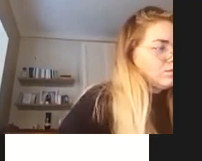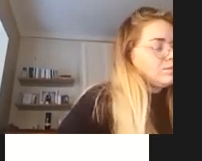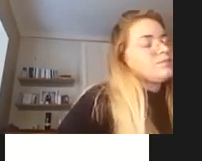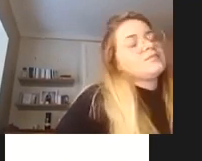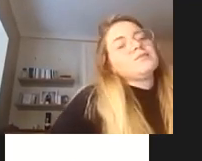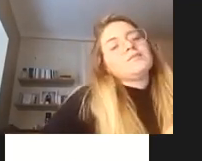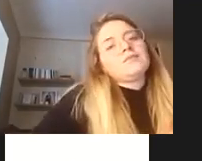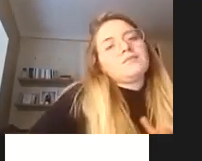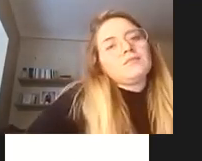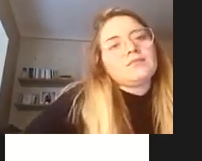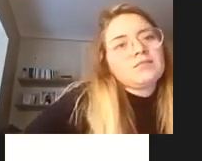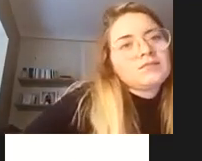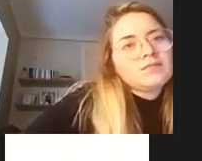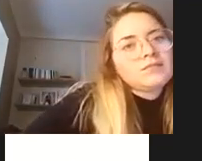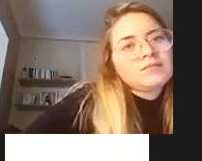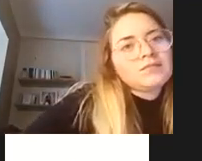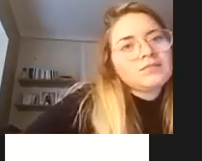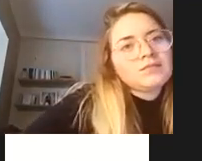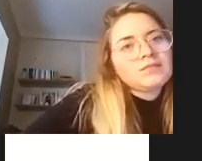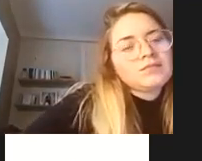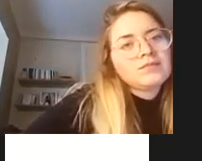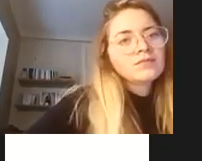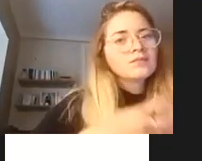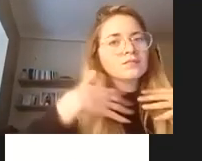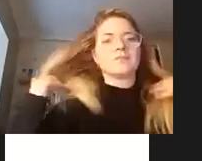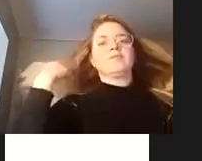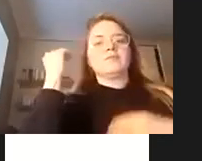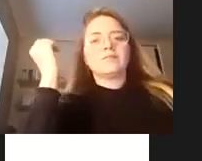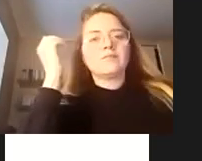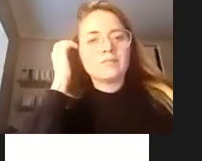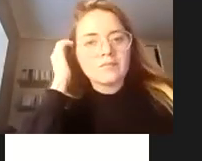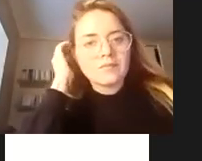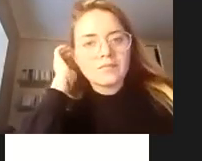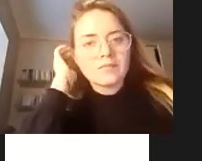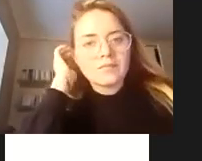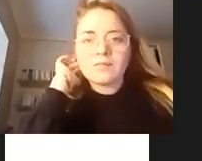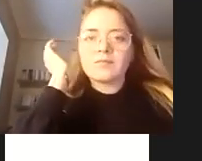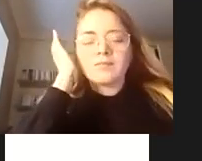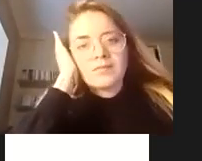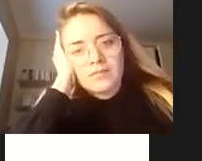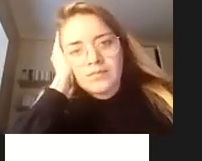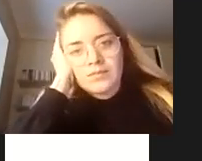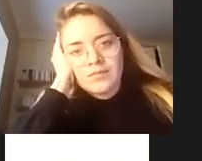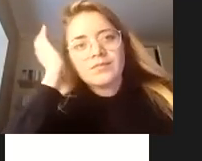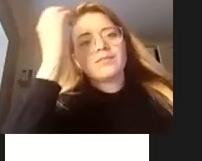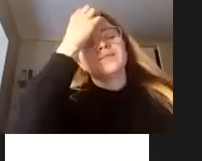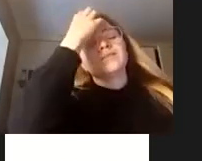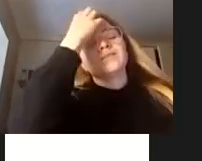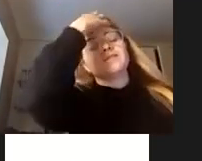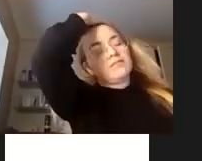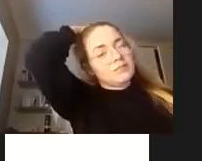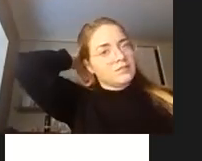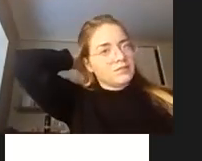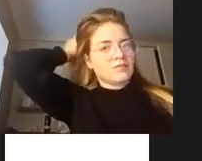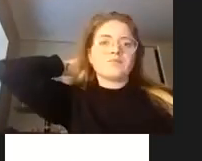is an Italian lawyer who provides assistance in human rights cases related to criminal law and immigration law, acting